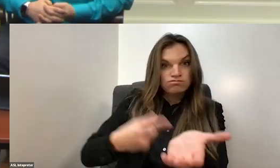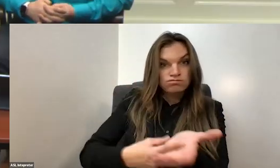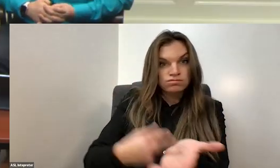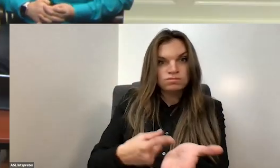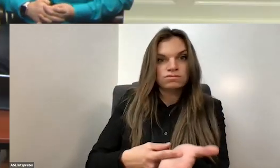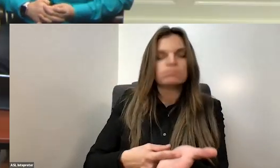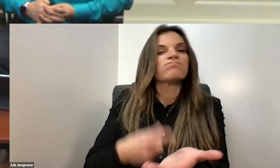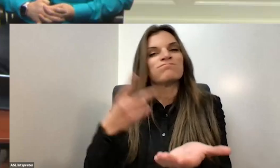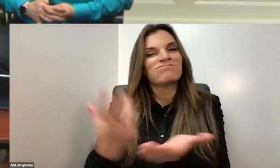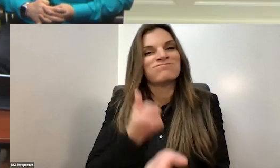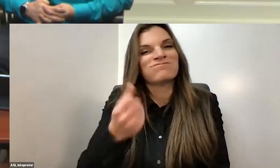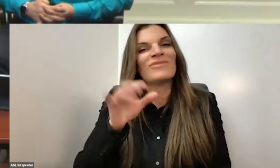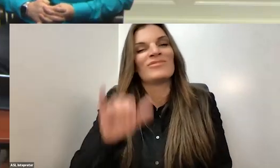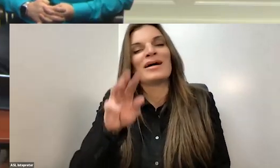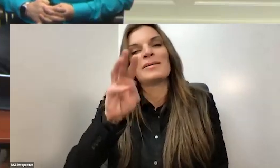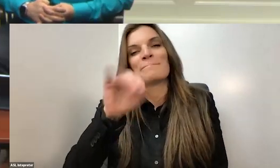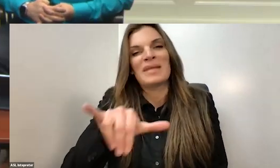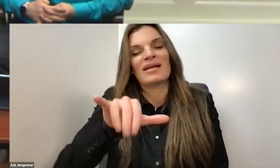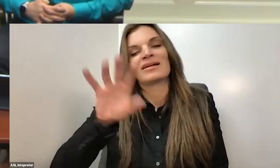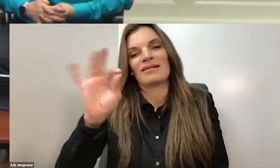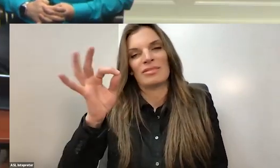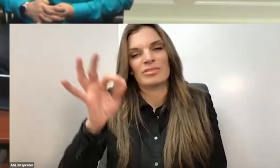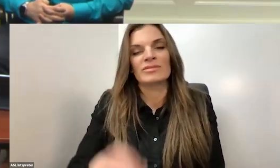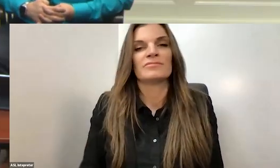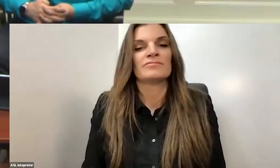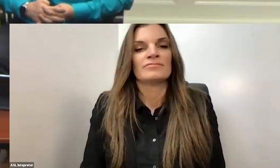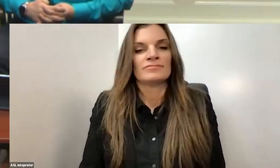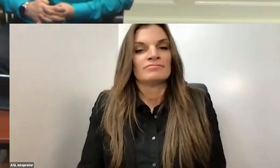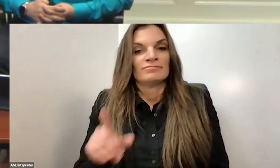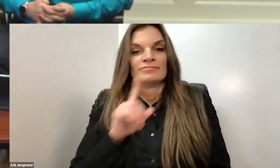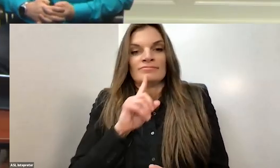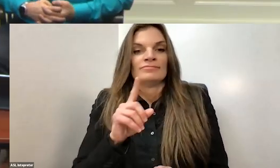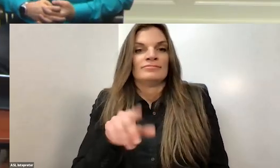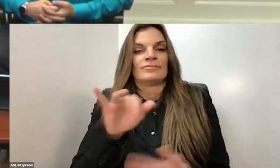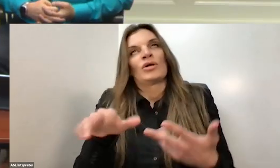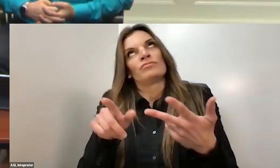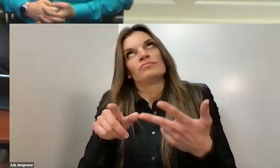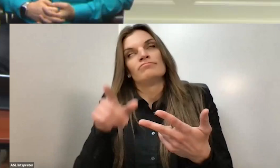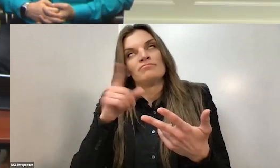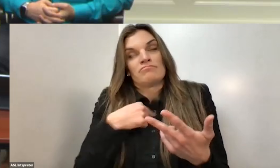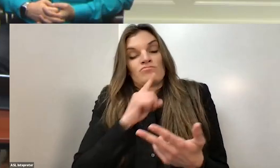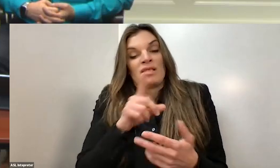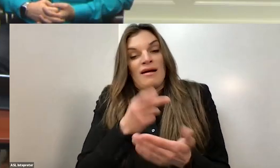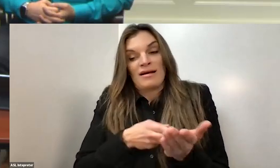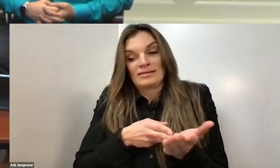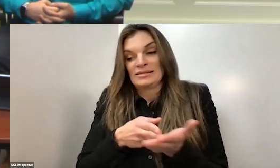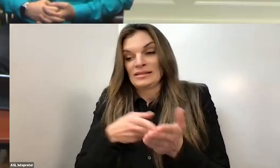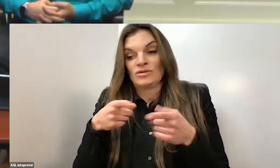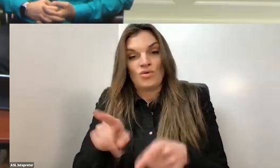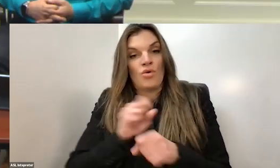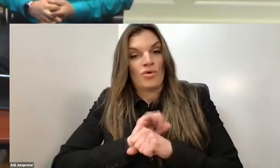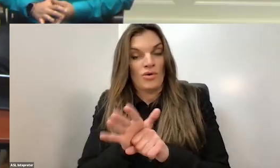date, a third Thursday of May. And it's made it. You know, I wasn't even sure during COVID what was going to